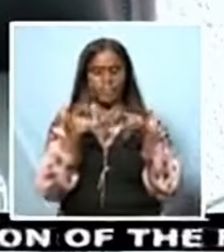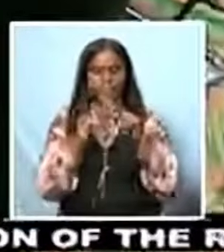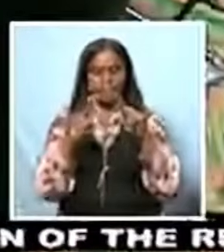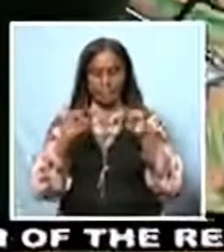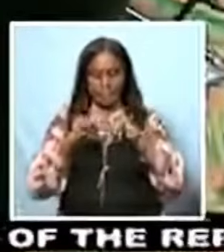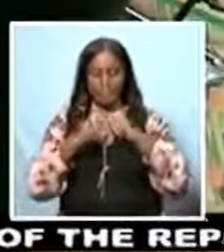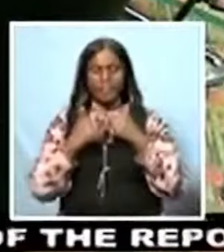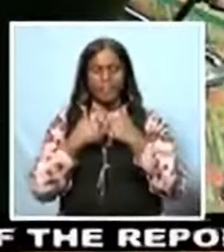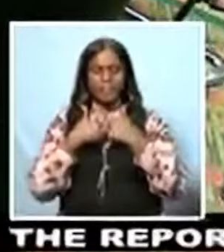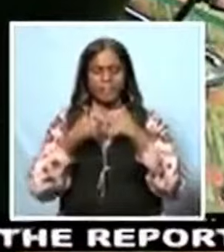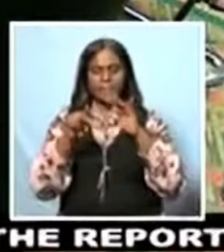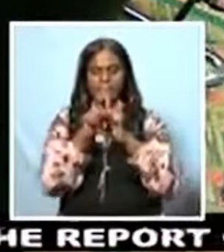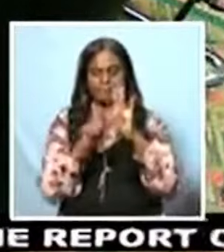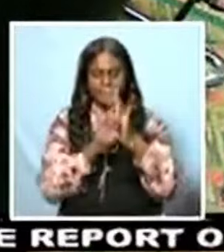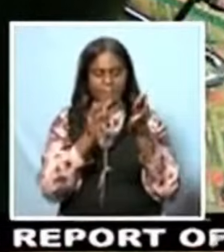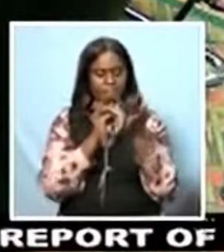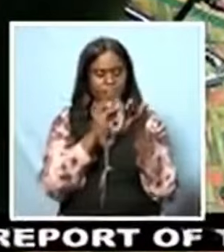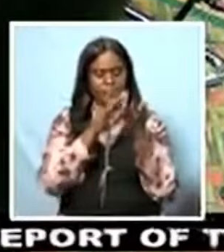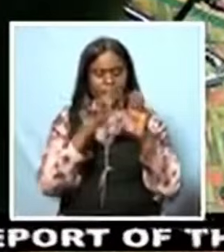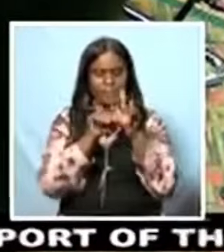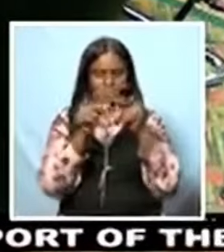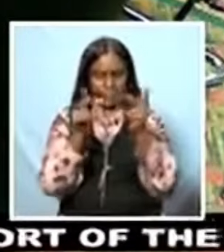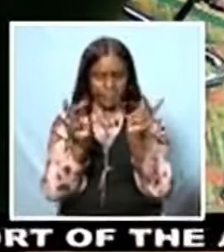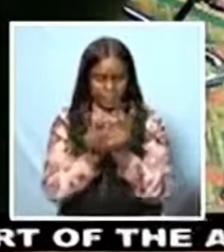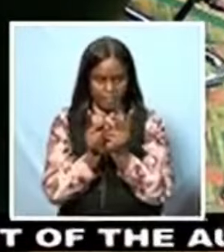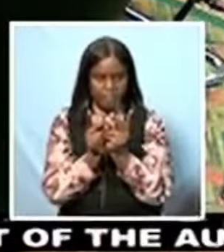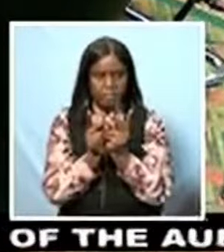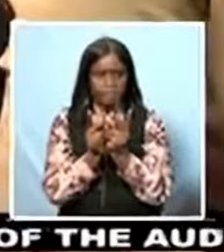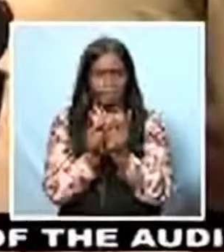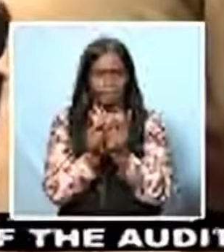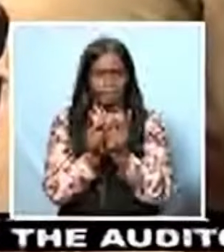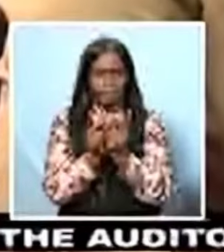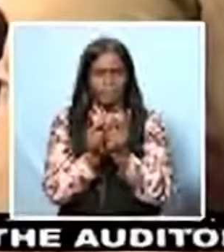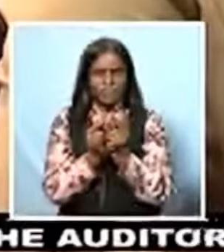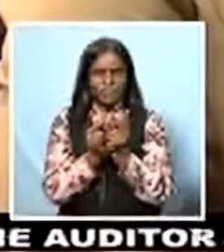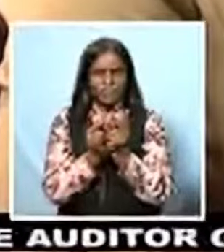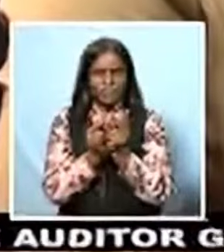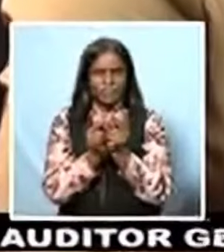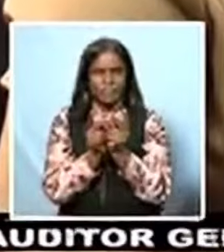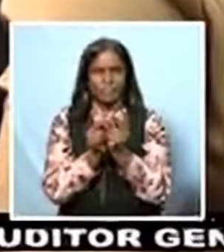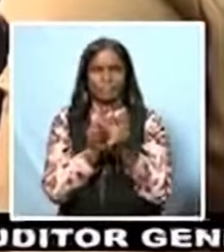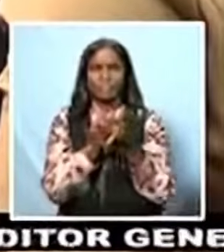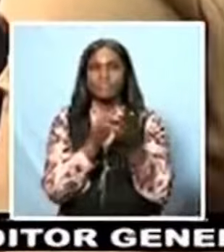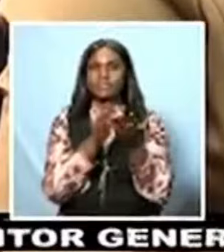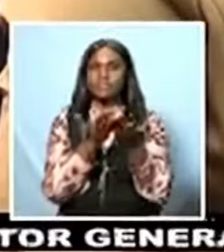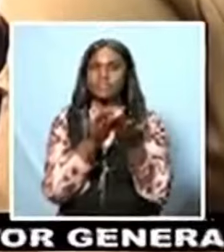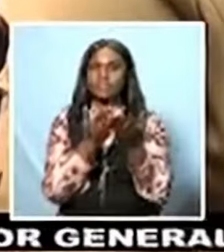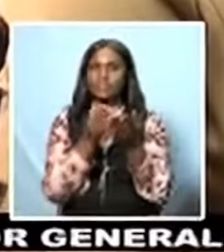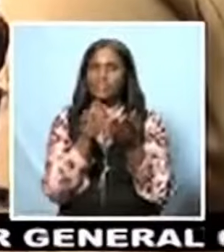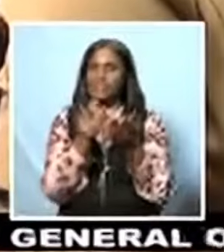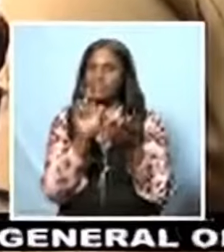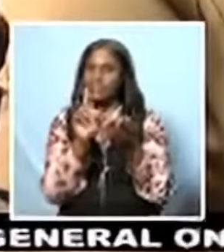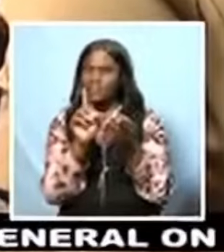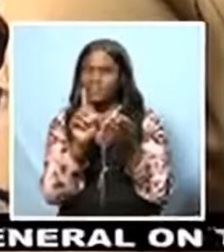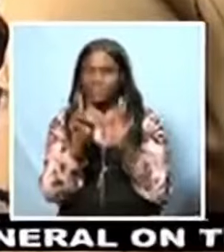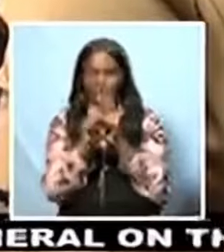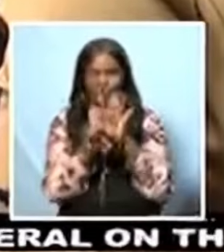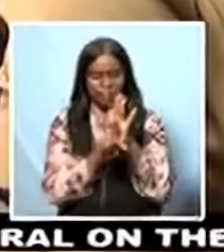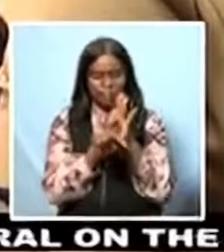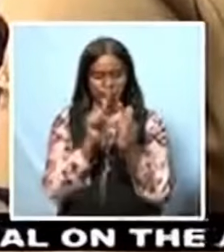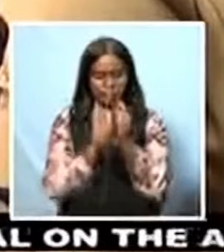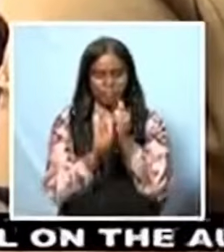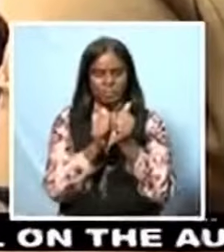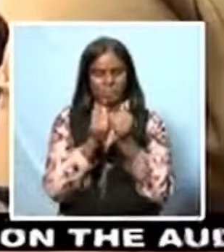have a policy in place, a depreciation policy. What is it called? We have a depreciation policy which looks at